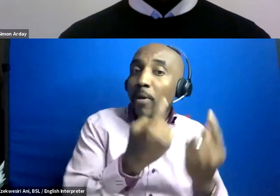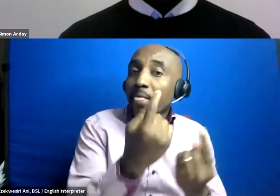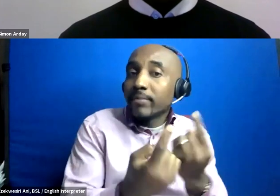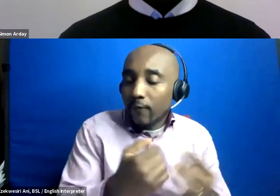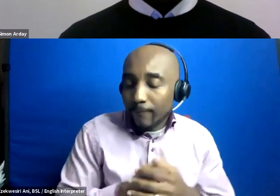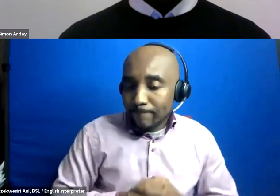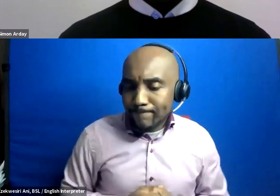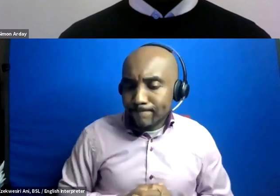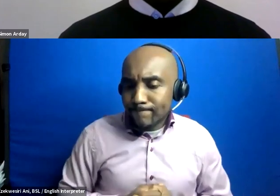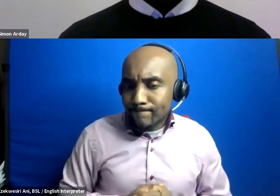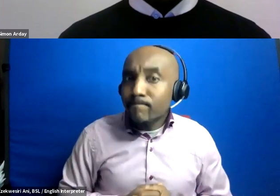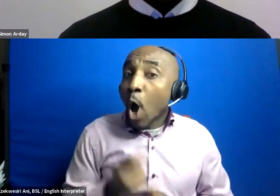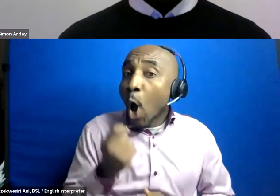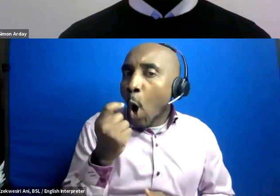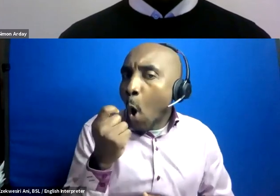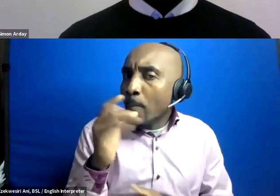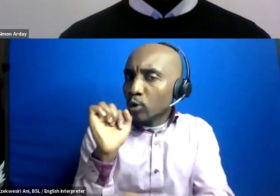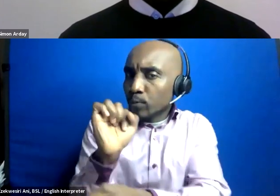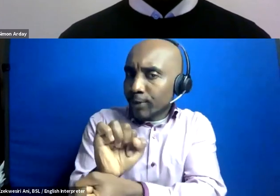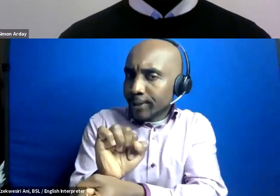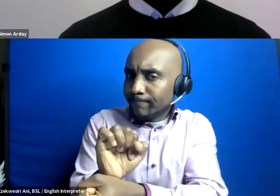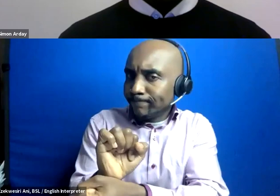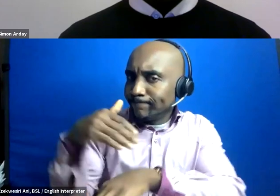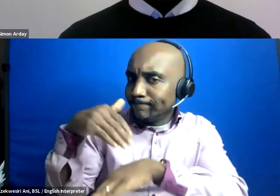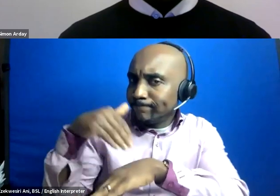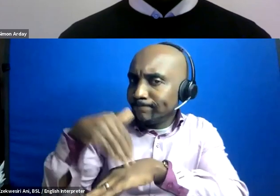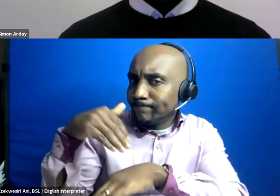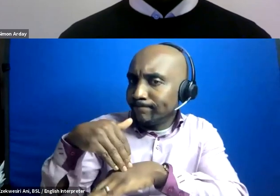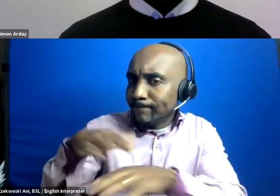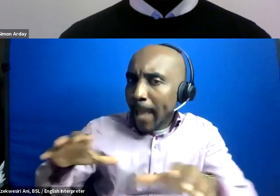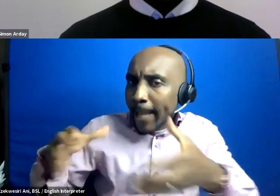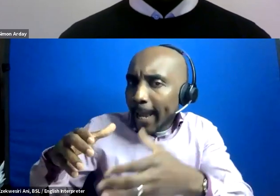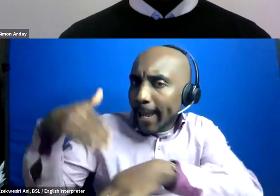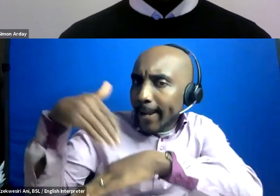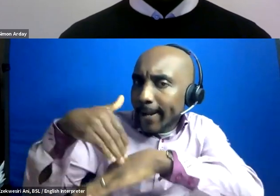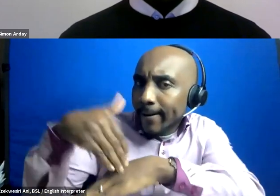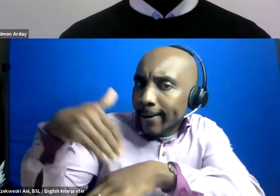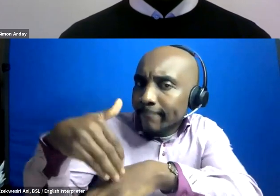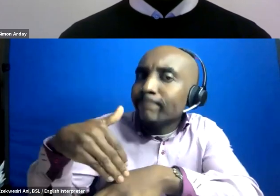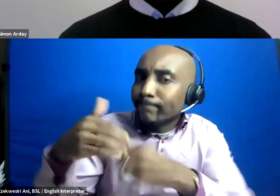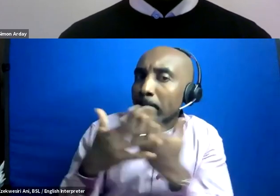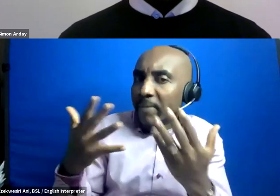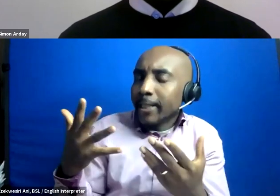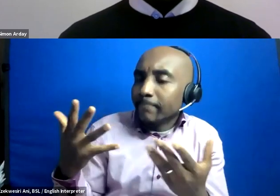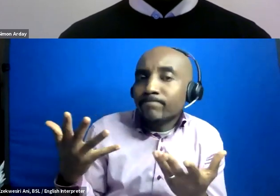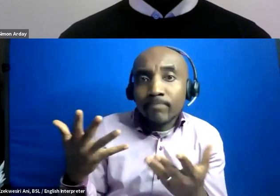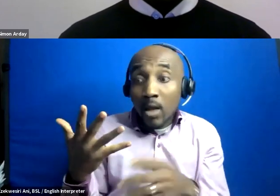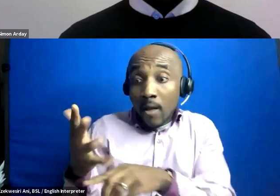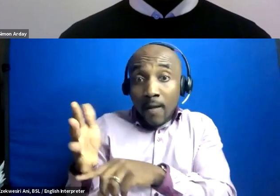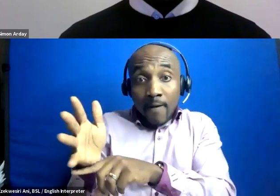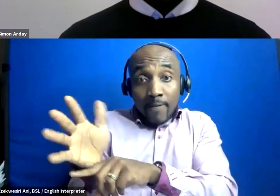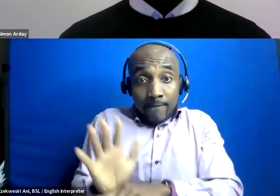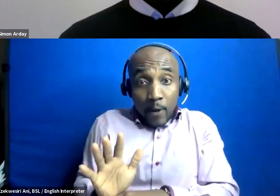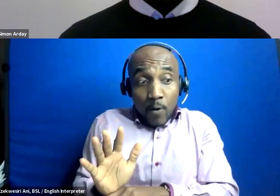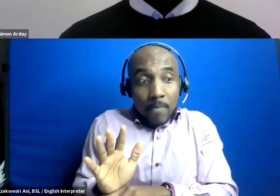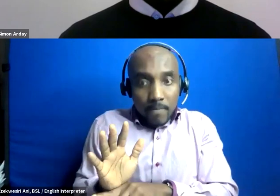who have, they're one step away from prison, some of these kids, some of them on gangs. Mm-hmm. And when she put the film on, she